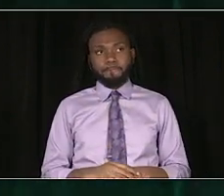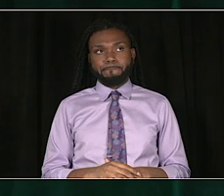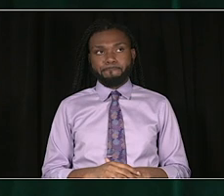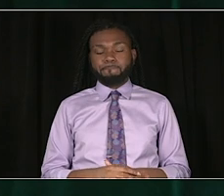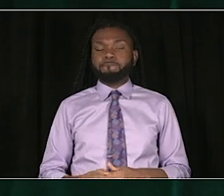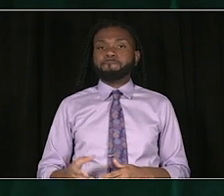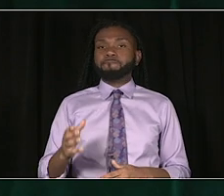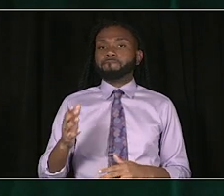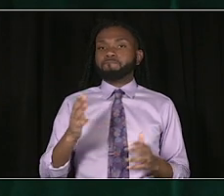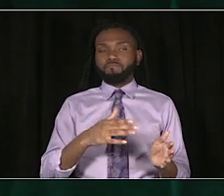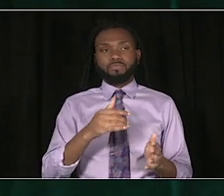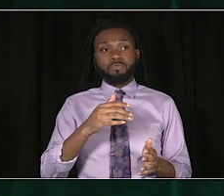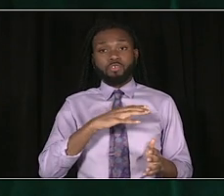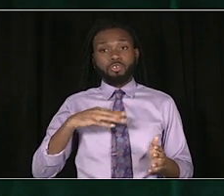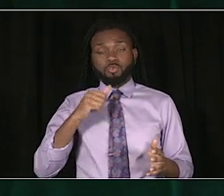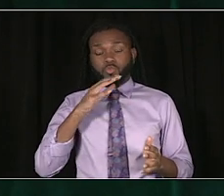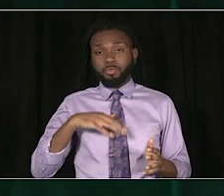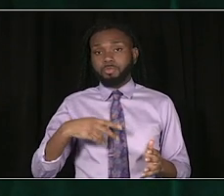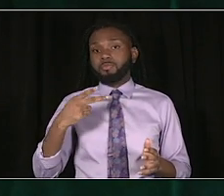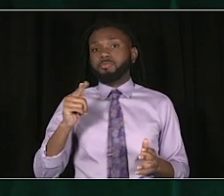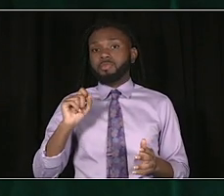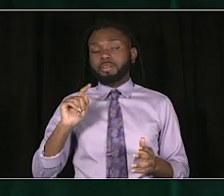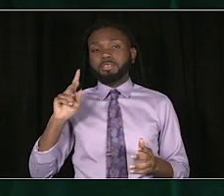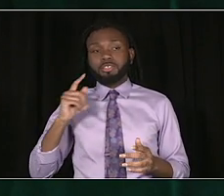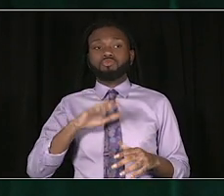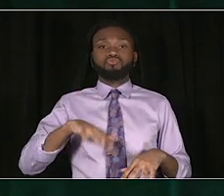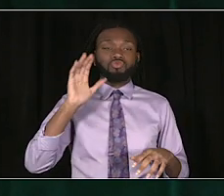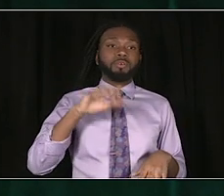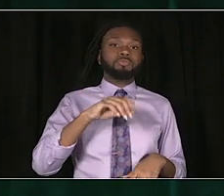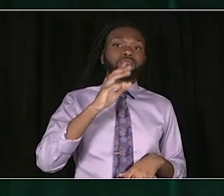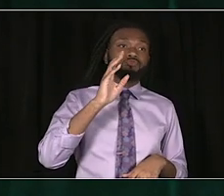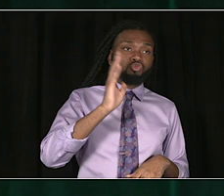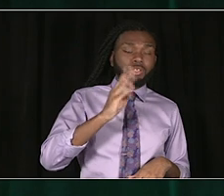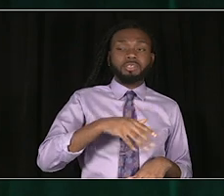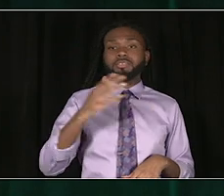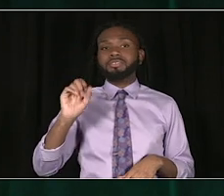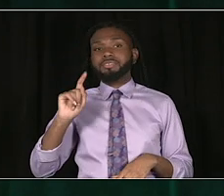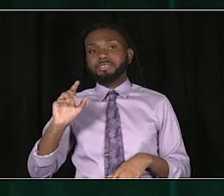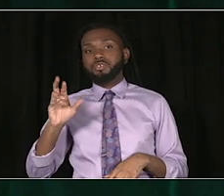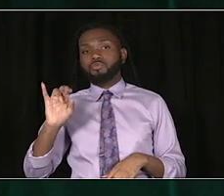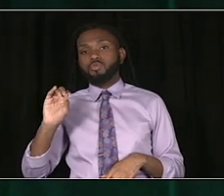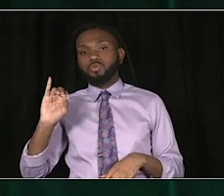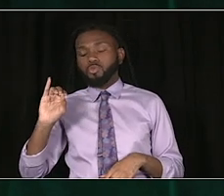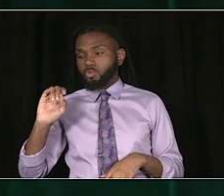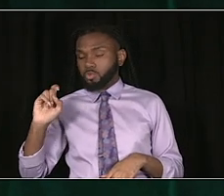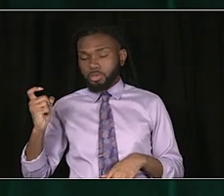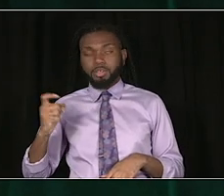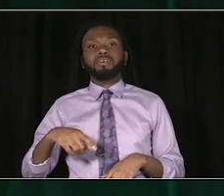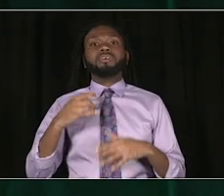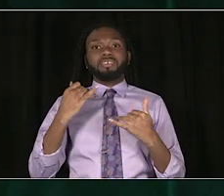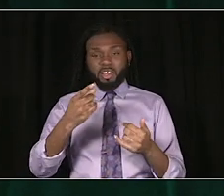Congresswoman Plaskett, you've gone from growing up in Brooklyn and St. Croix to now representing thousands in Congress. You serve